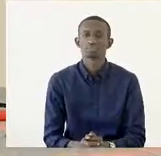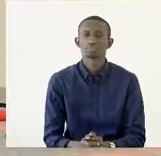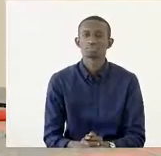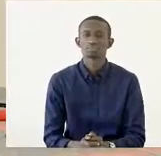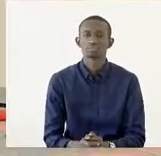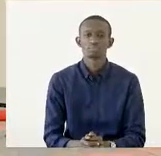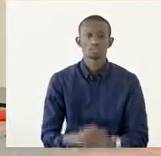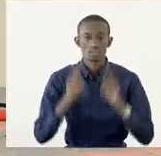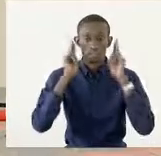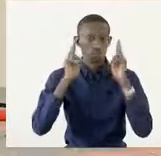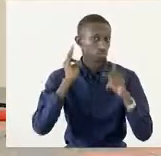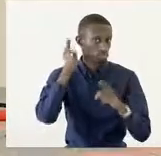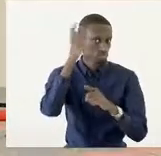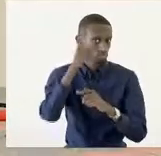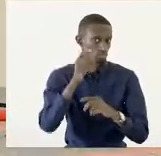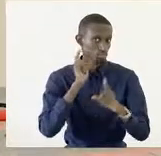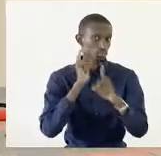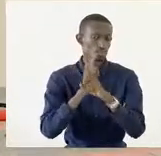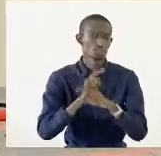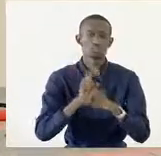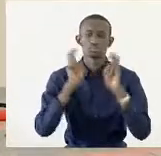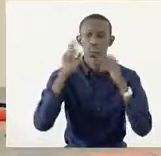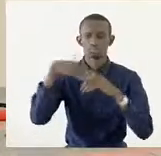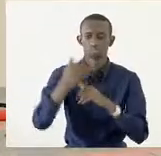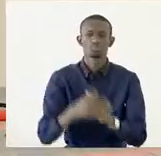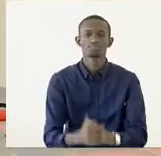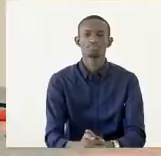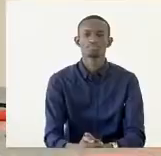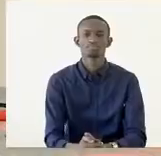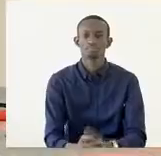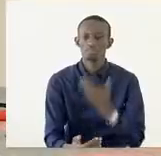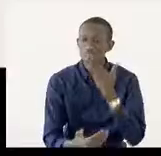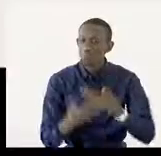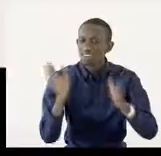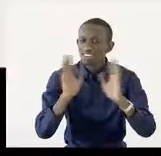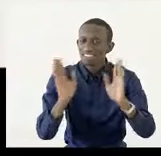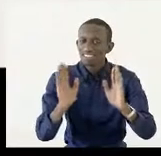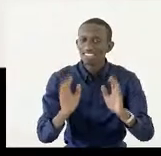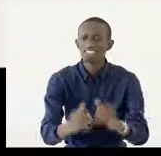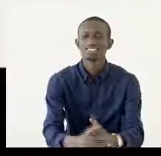I hope to be with you again in the next 30 minutes to come. Bye-bye.